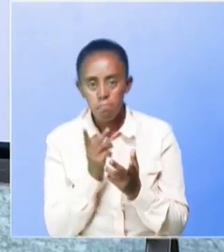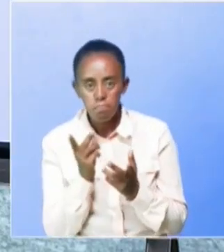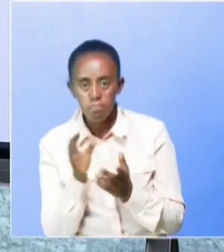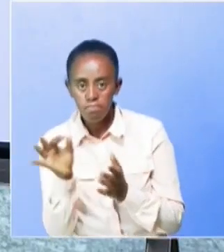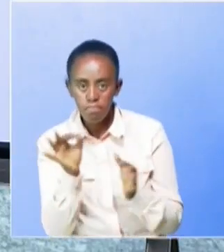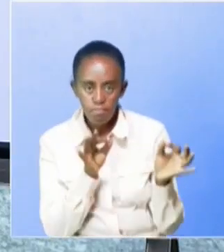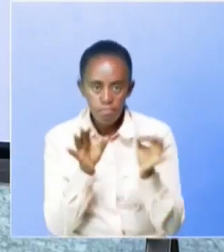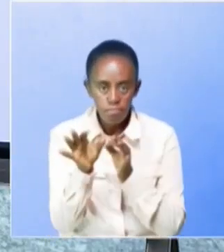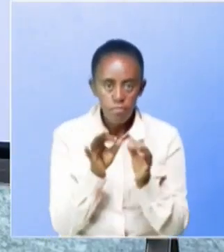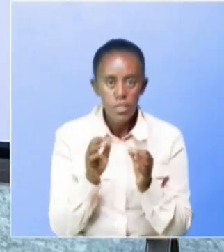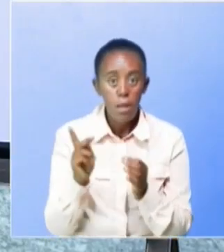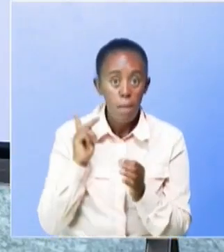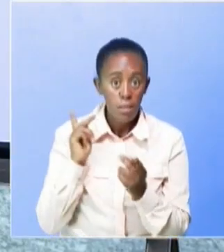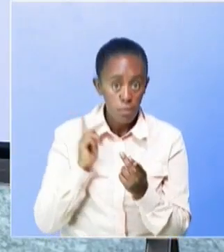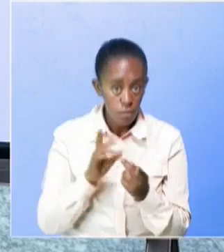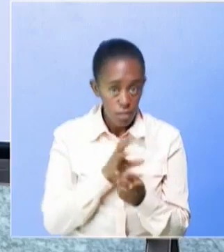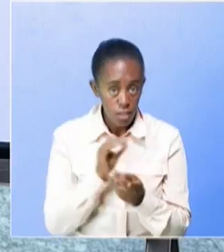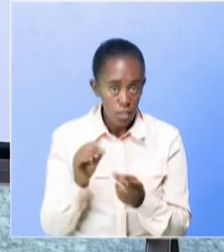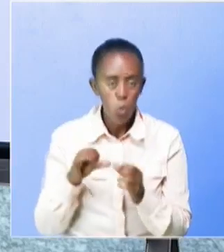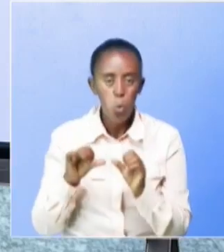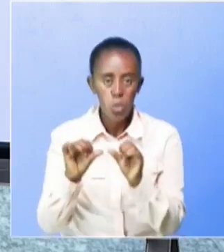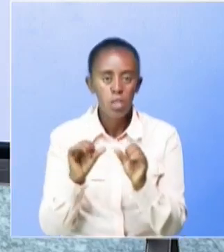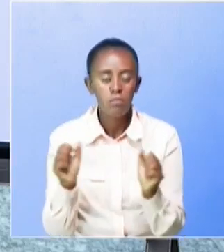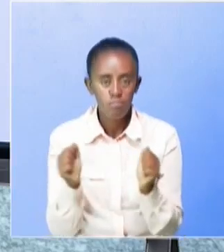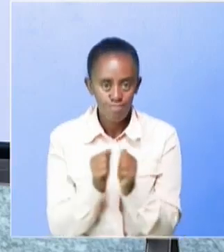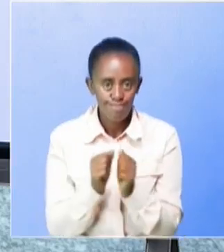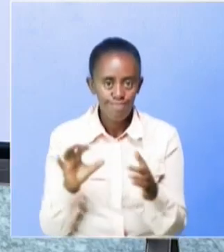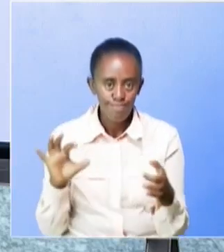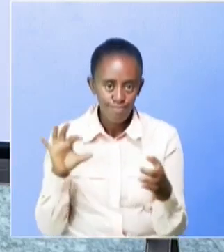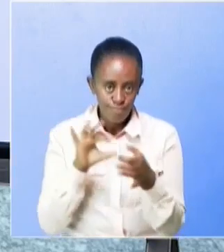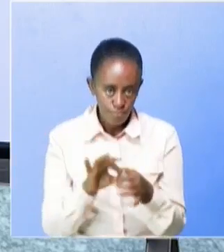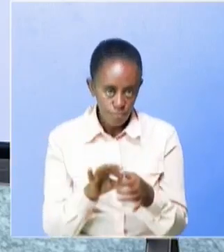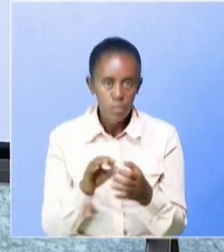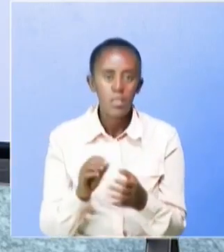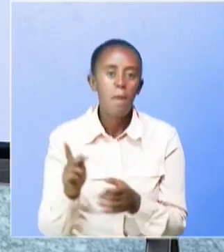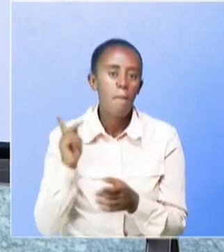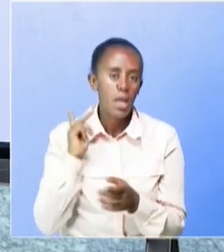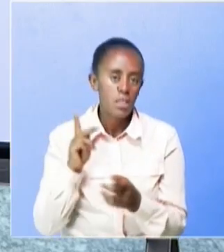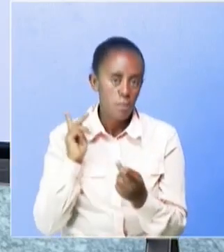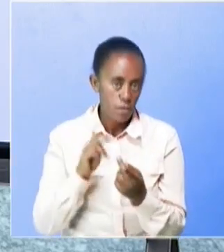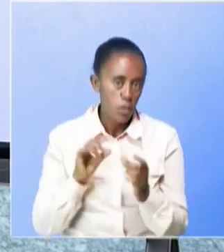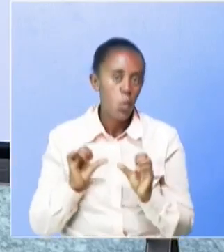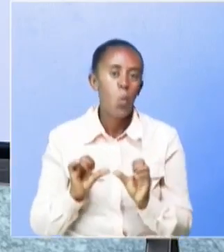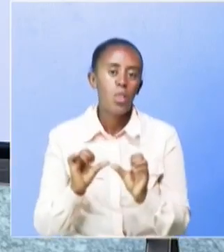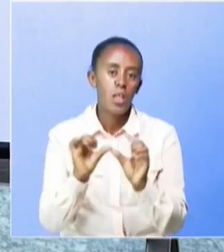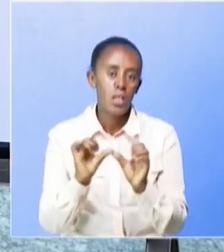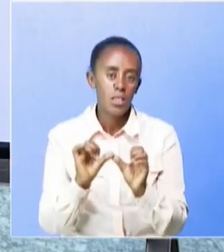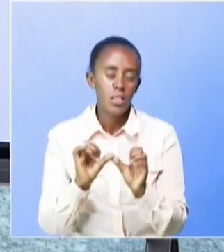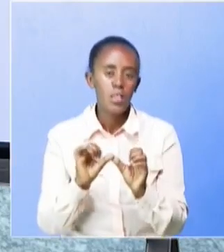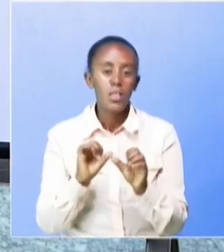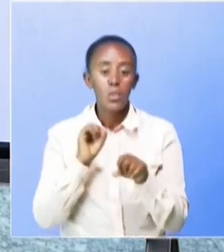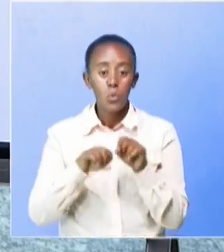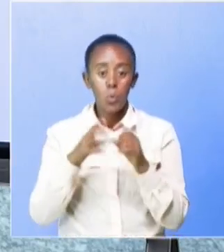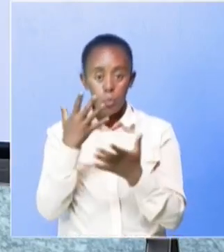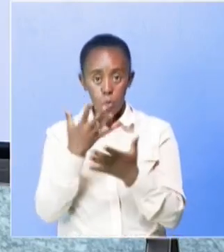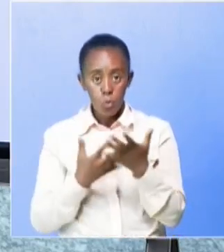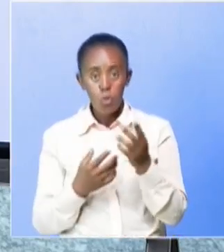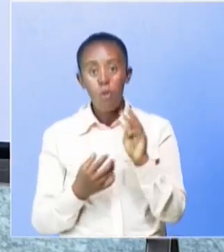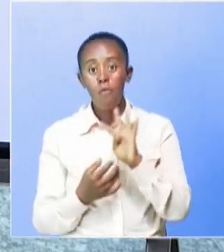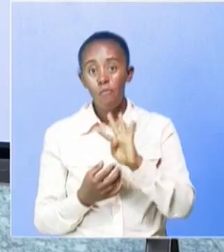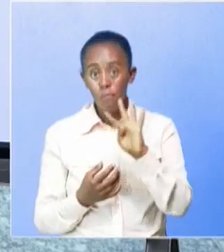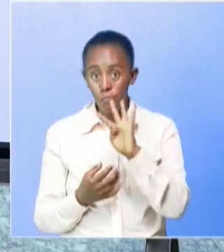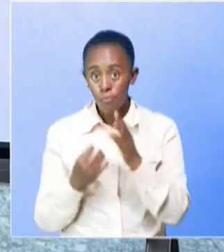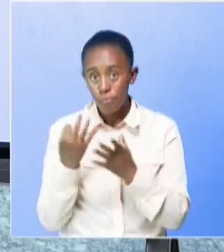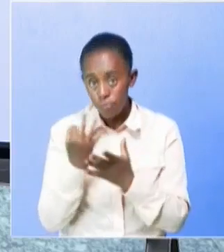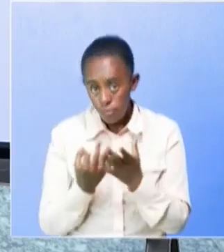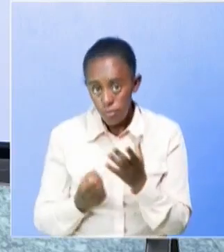the past perfect and the past continuous. That is the past perfect continuous. So these are the 4